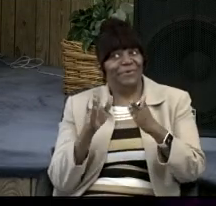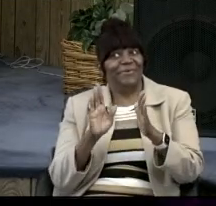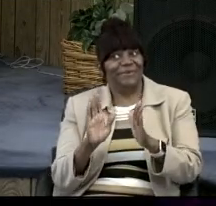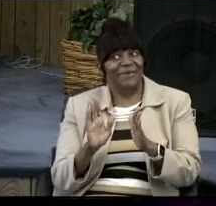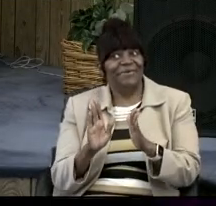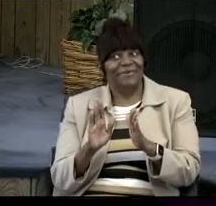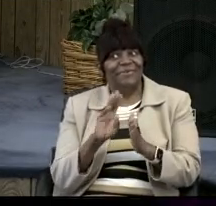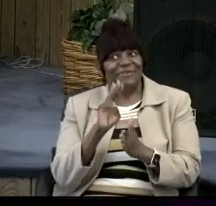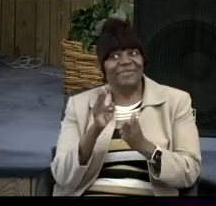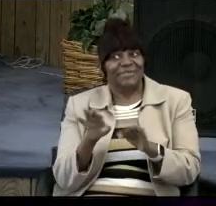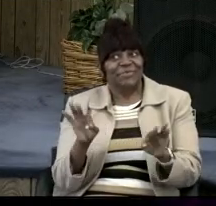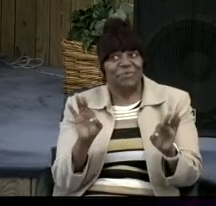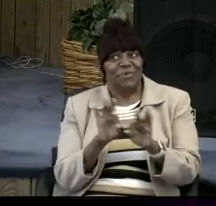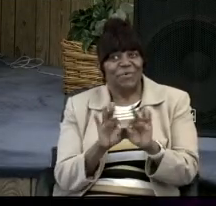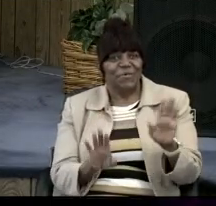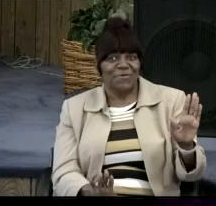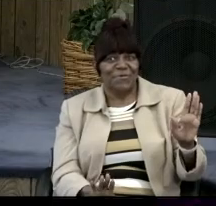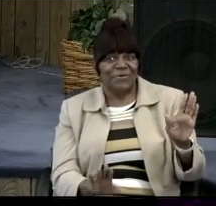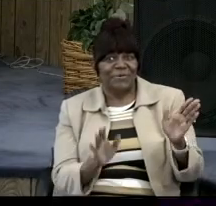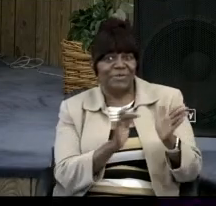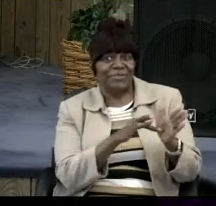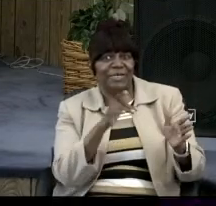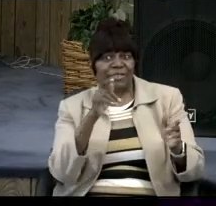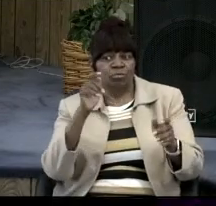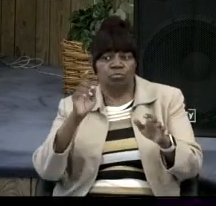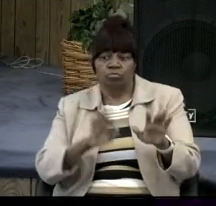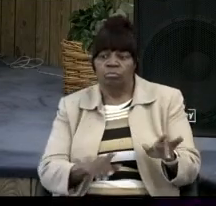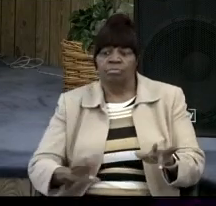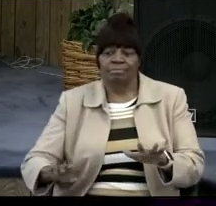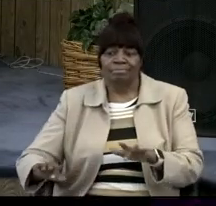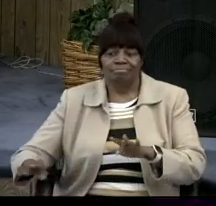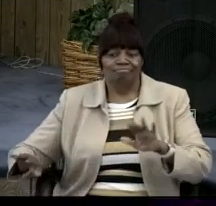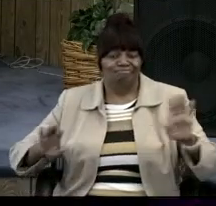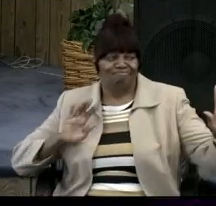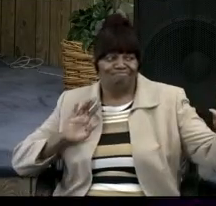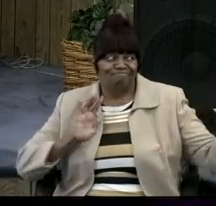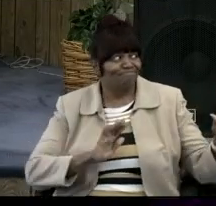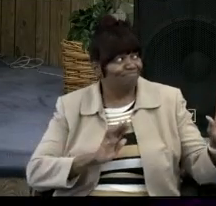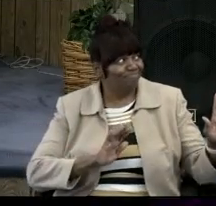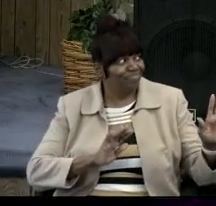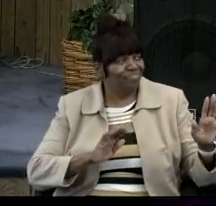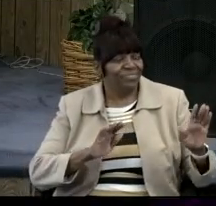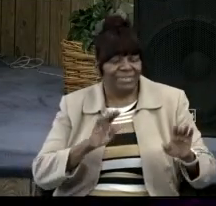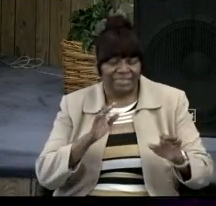matters. Who we allow to touch instruments matters.